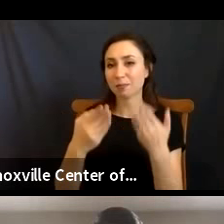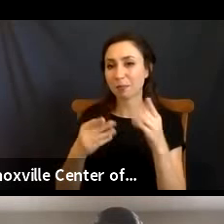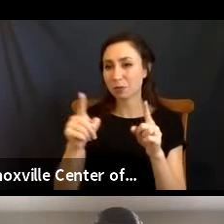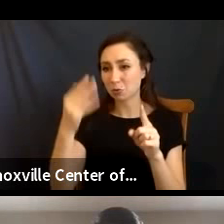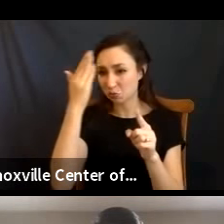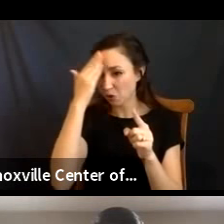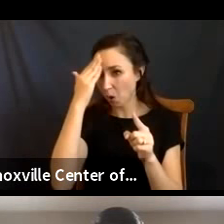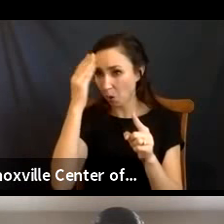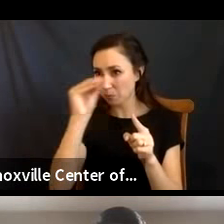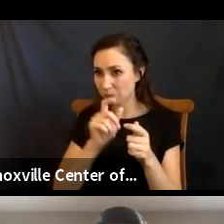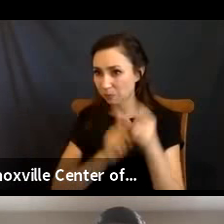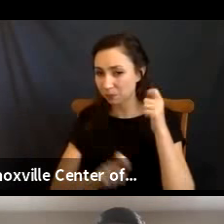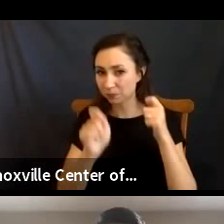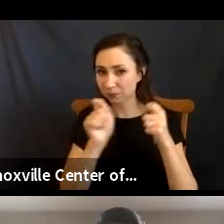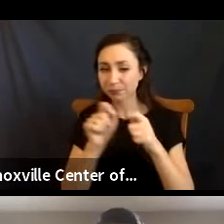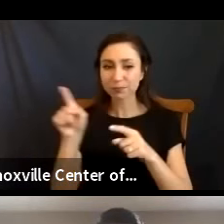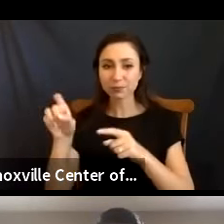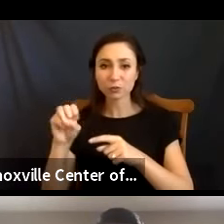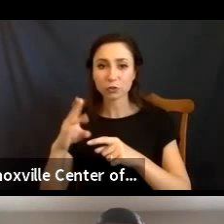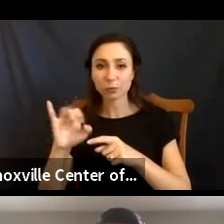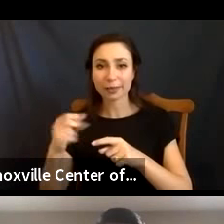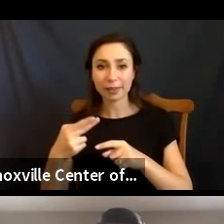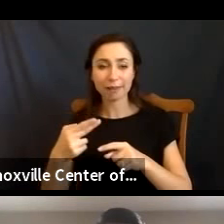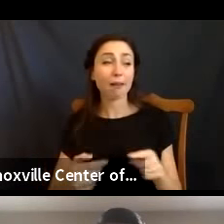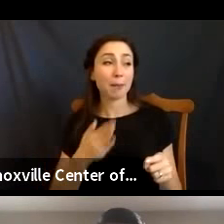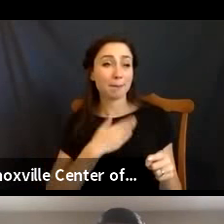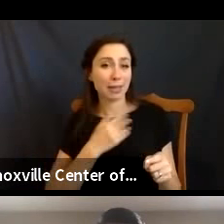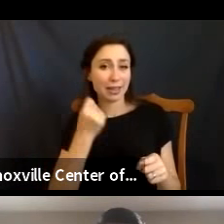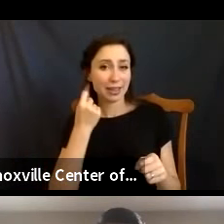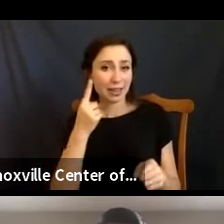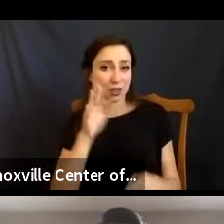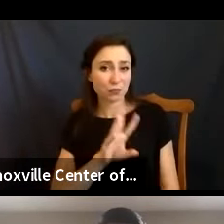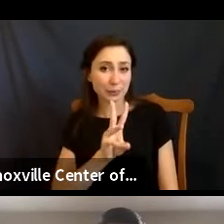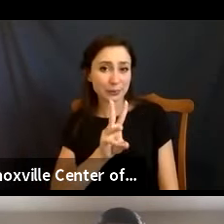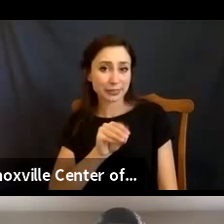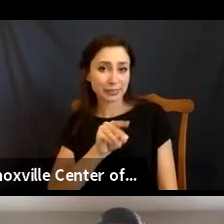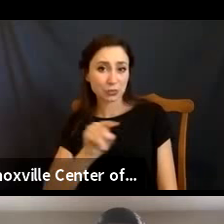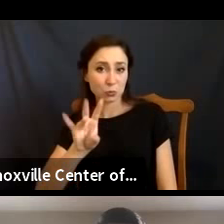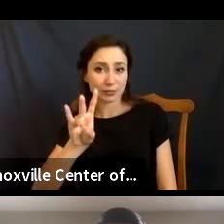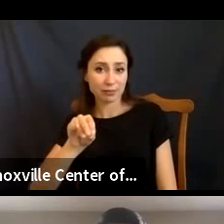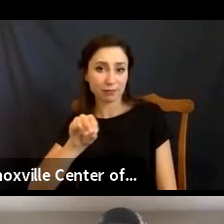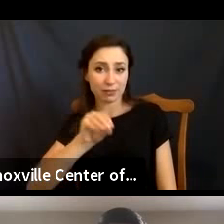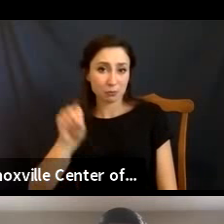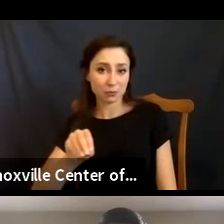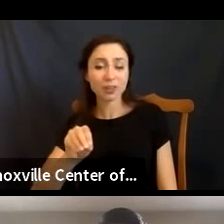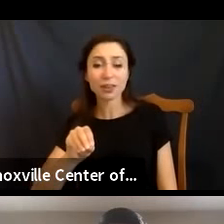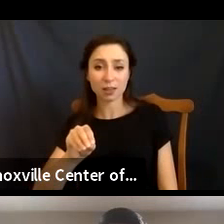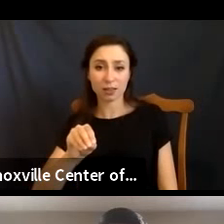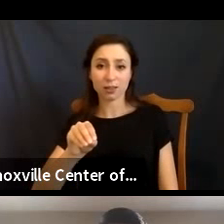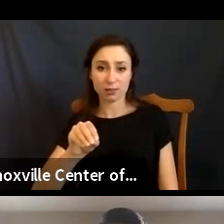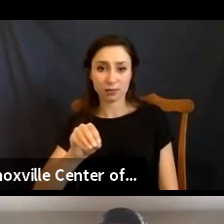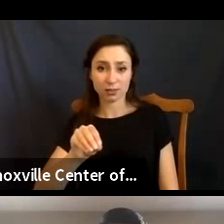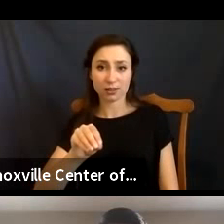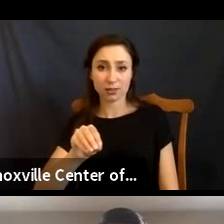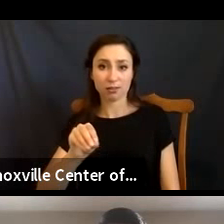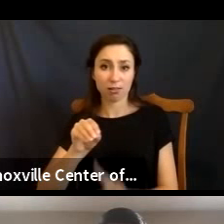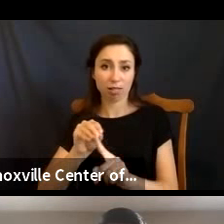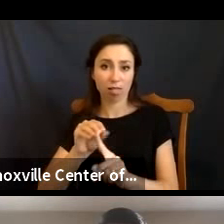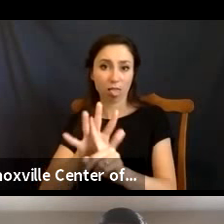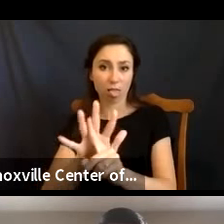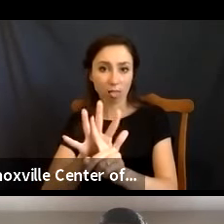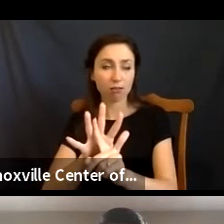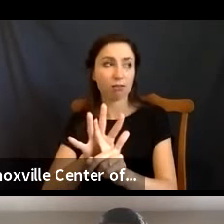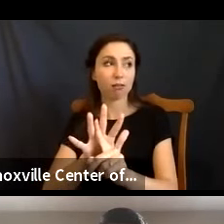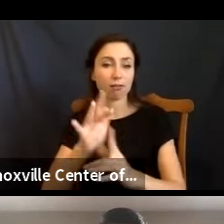My understanding is that it's on the order of 60 to 70% who've been infected.